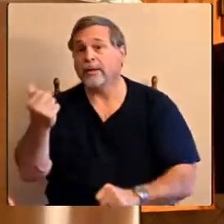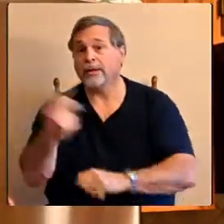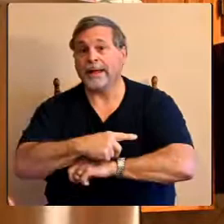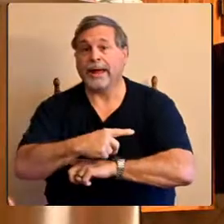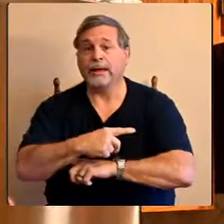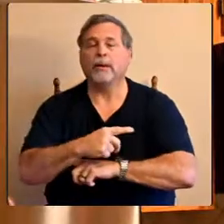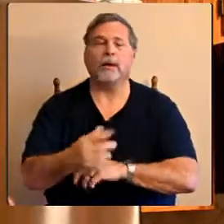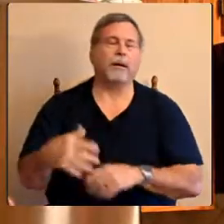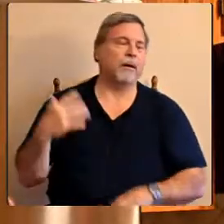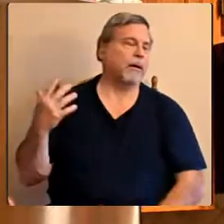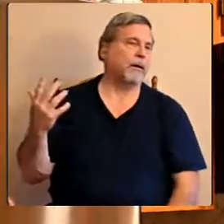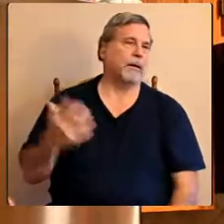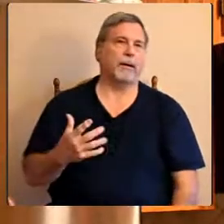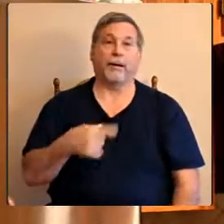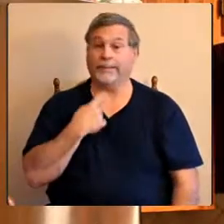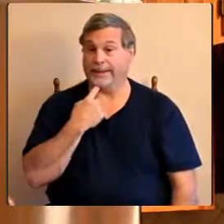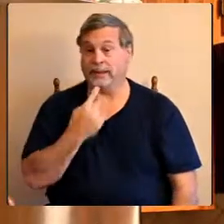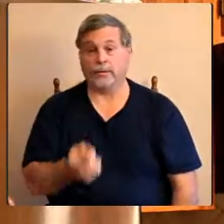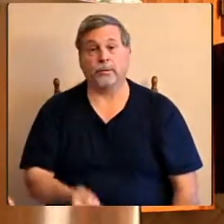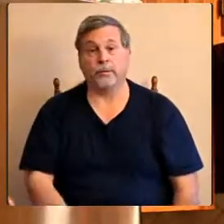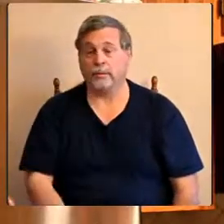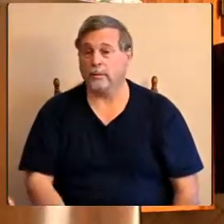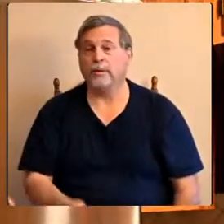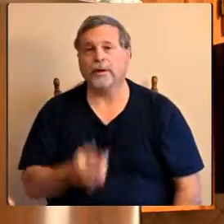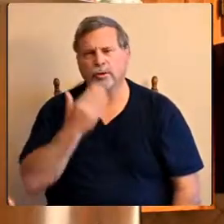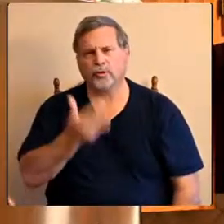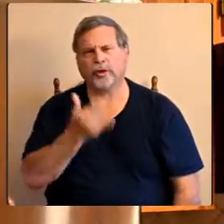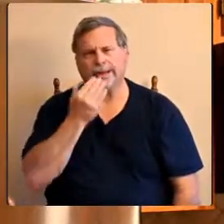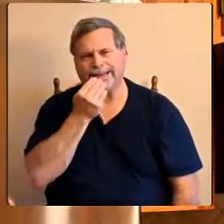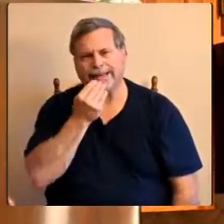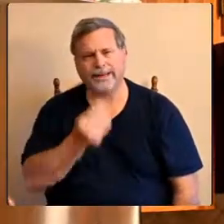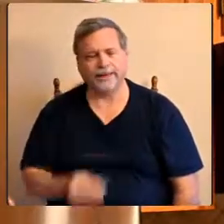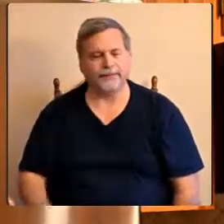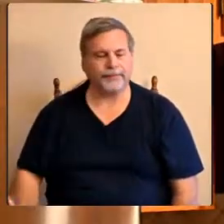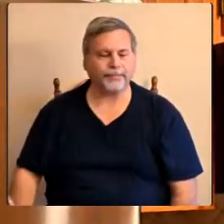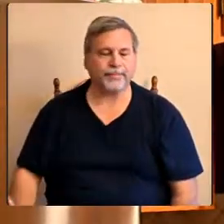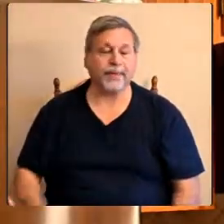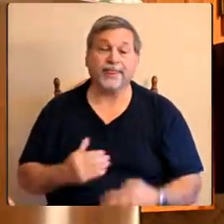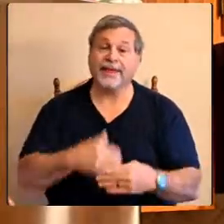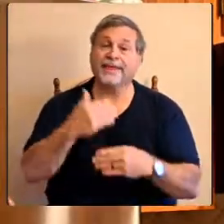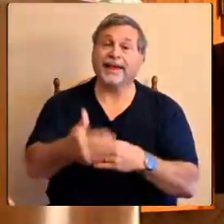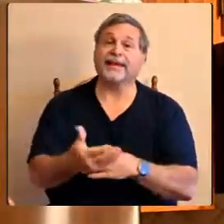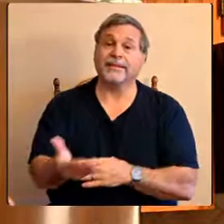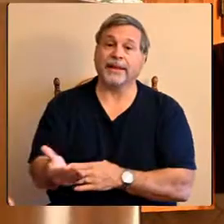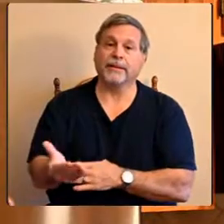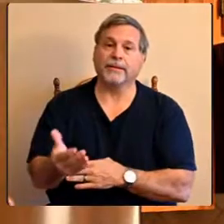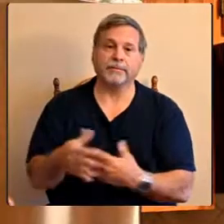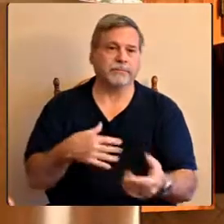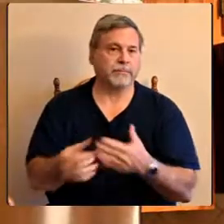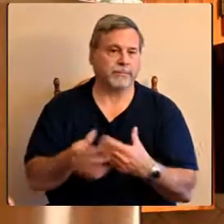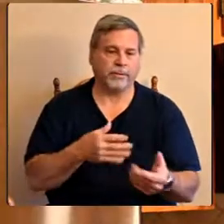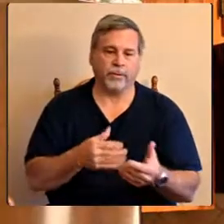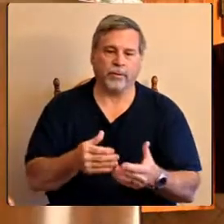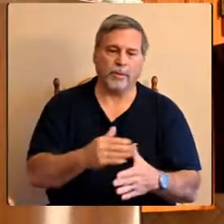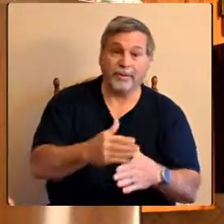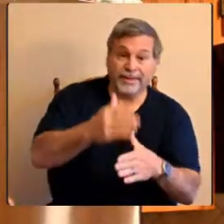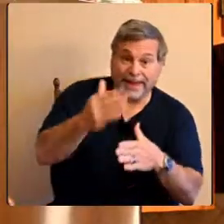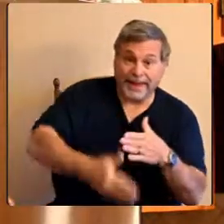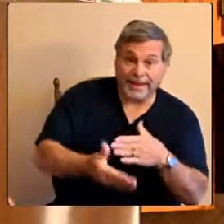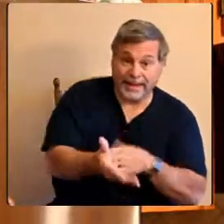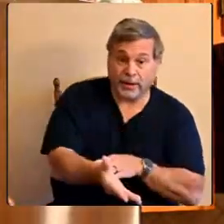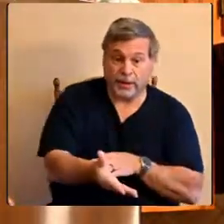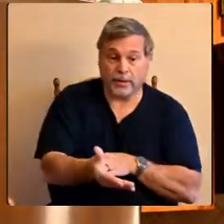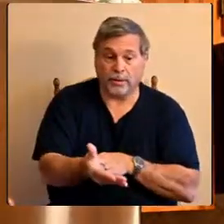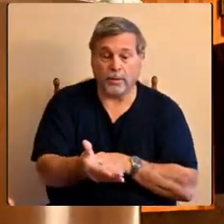something to sop up this stuff, I'm telling you, it's good eating. So the next thing we need to do, because we're about at the end